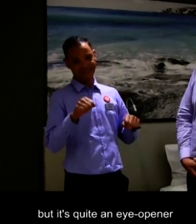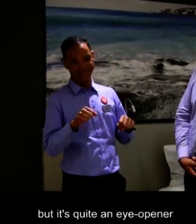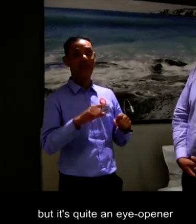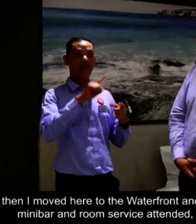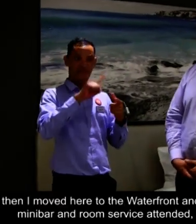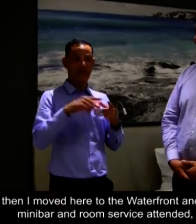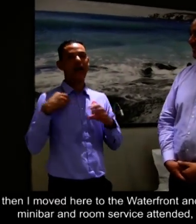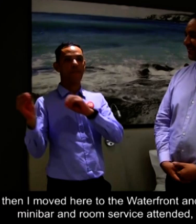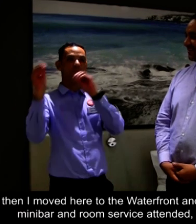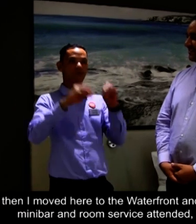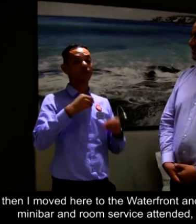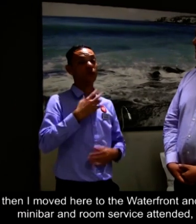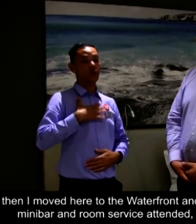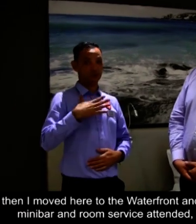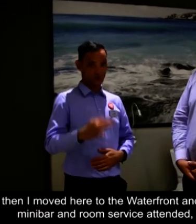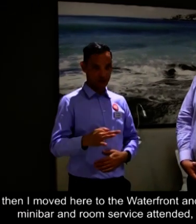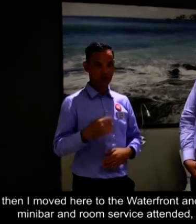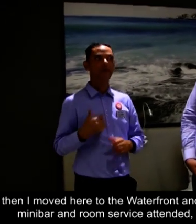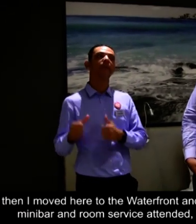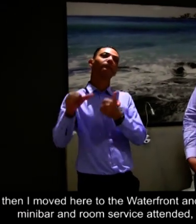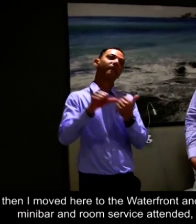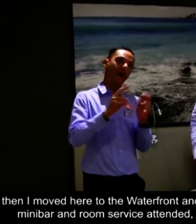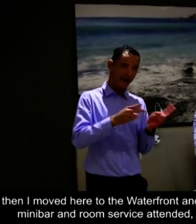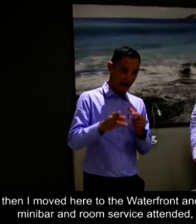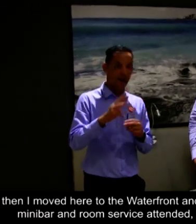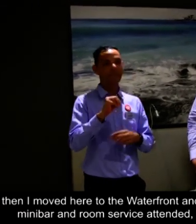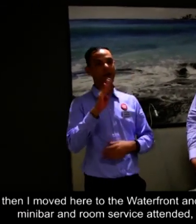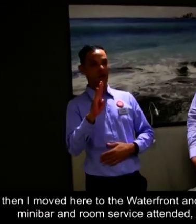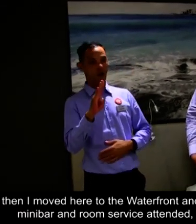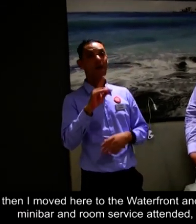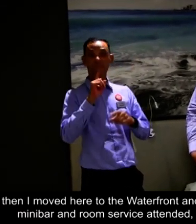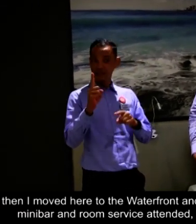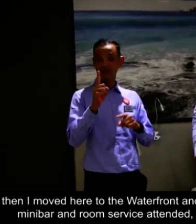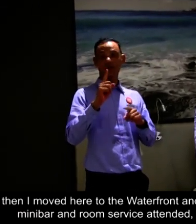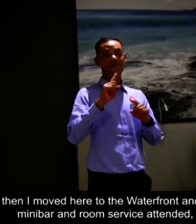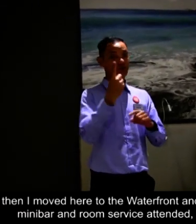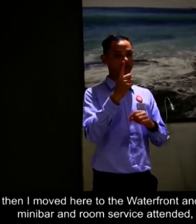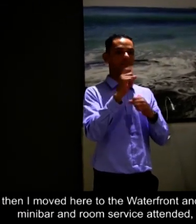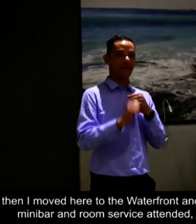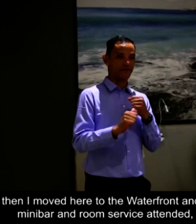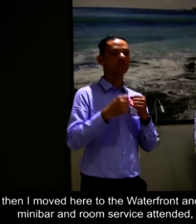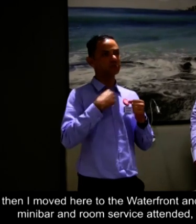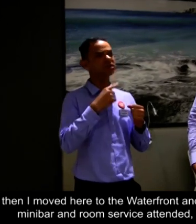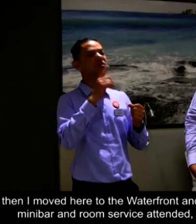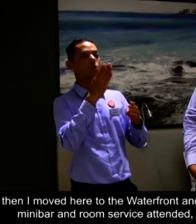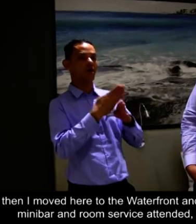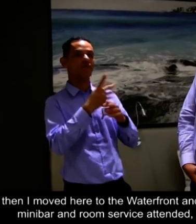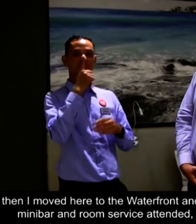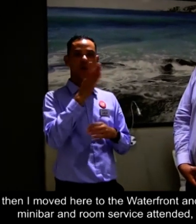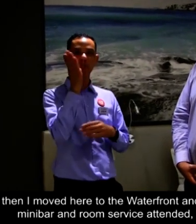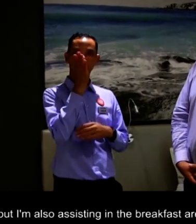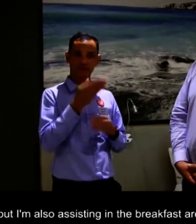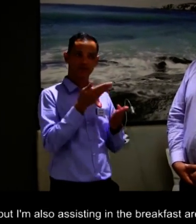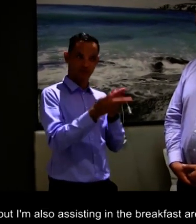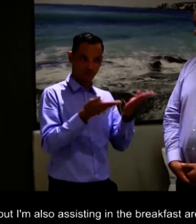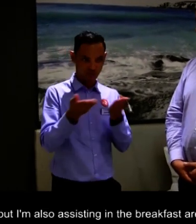it was quite an eye-opener for me. And then, moved here to the waterfront, and I'm back as a minibar room